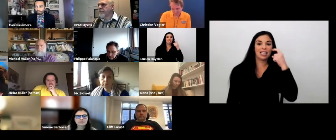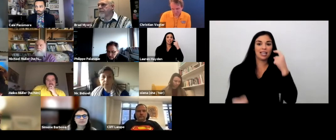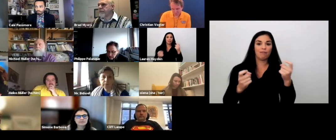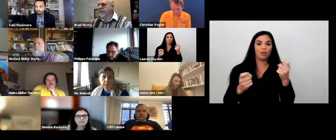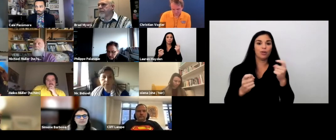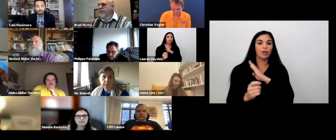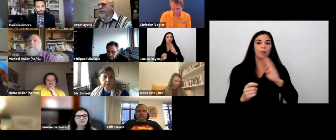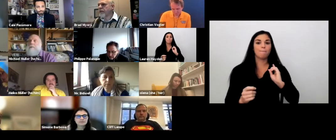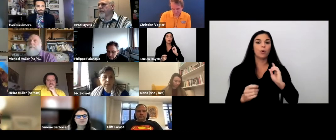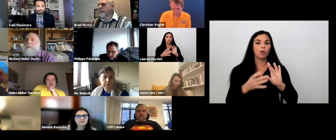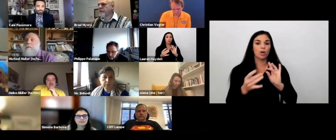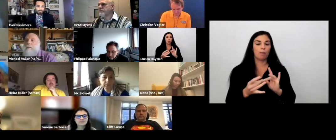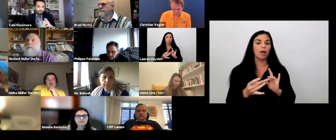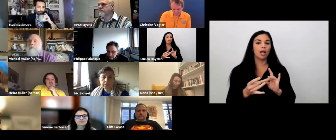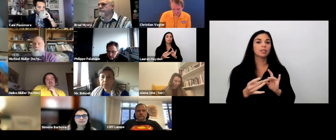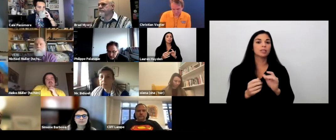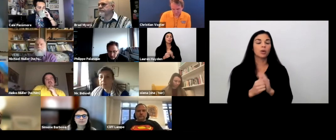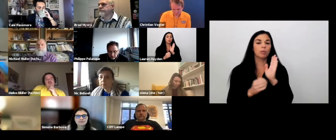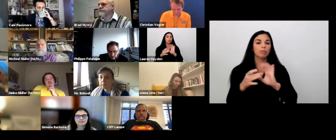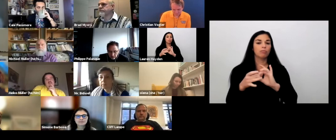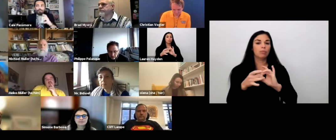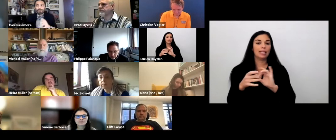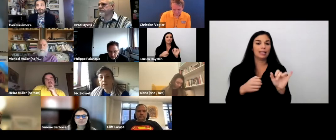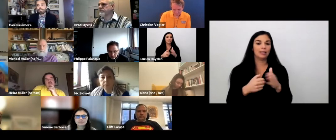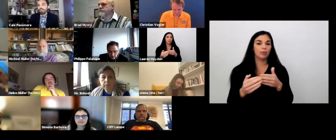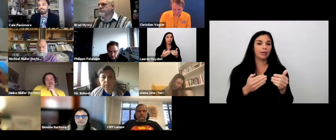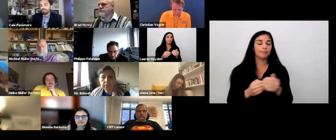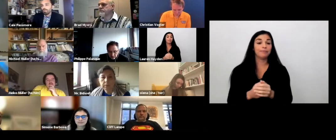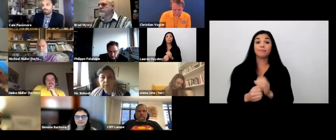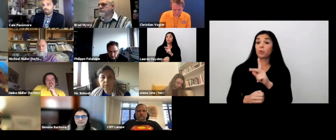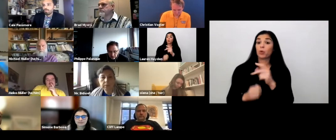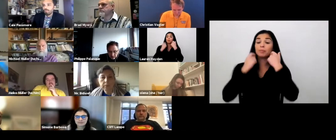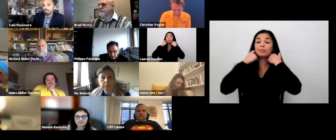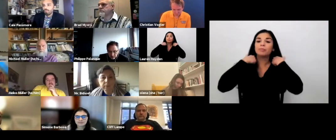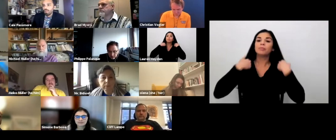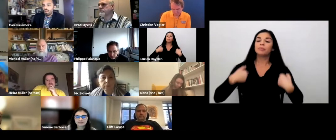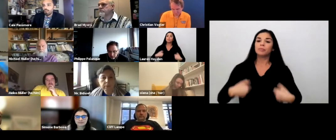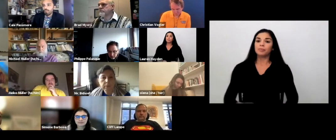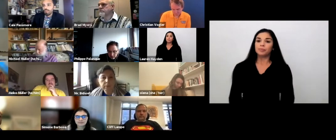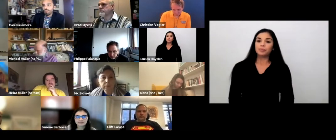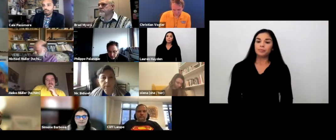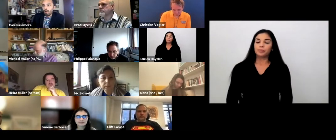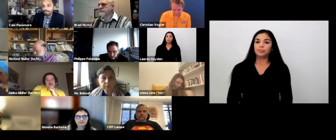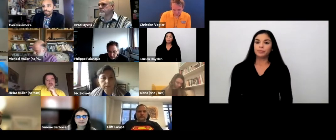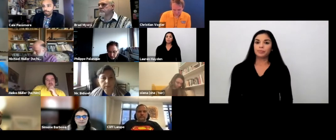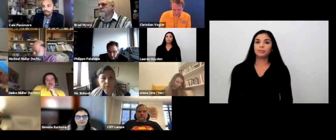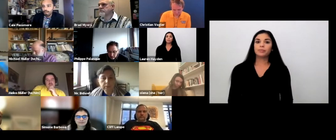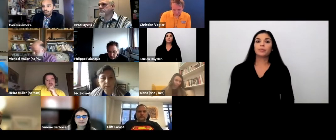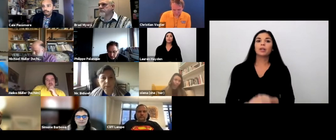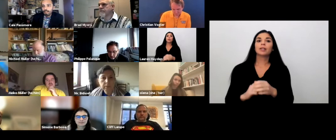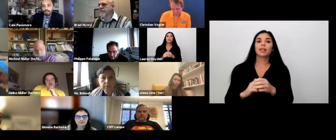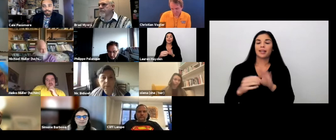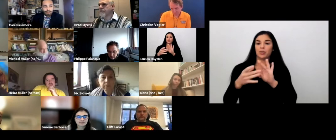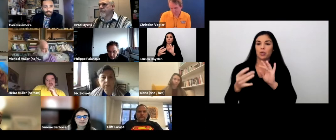anyway. Okay. Yeah. So to, yeah, return to the comments a little bit